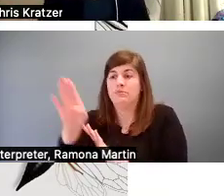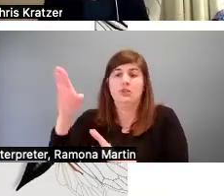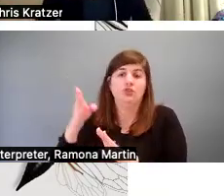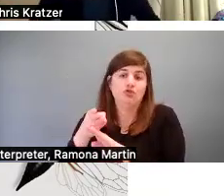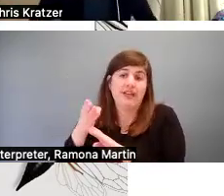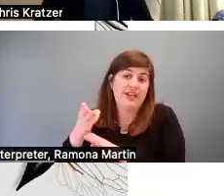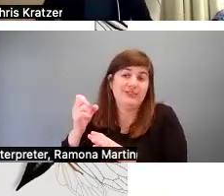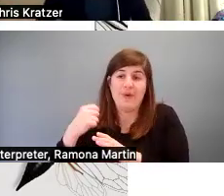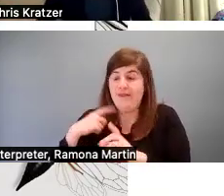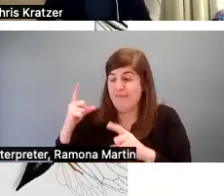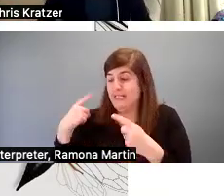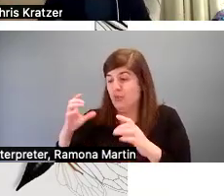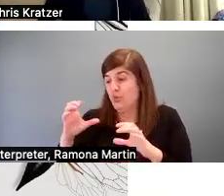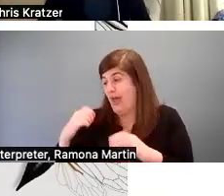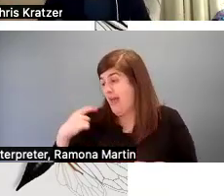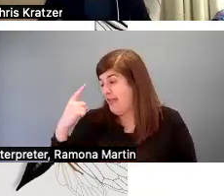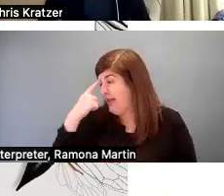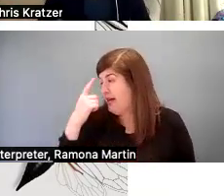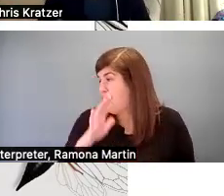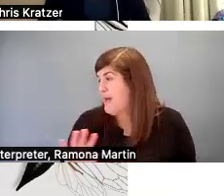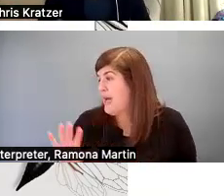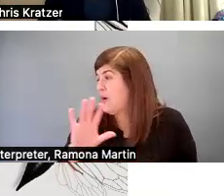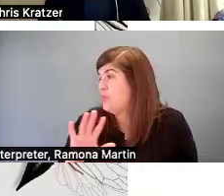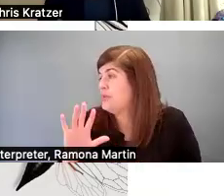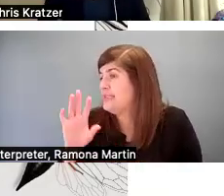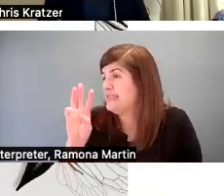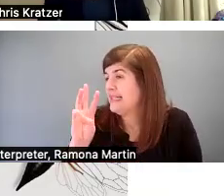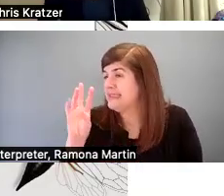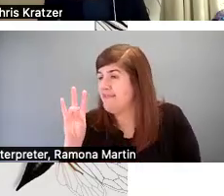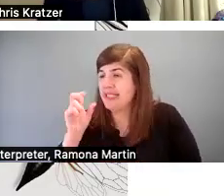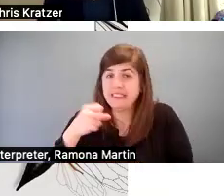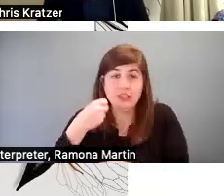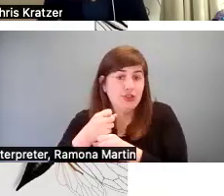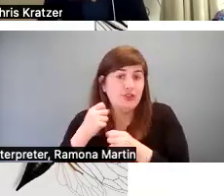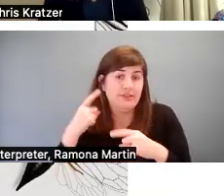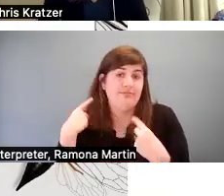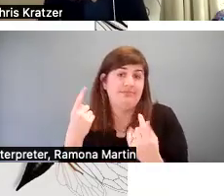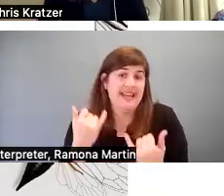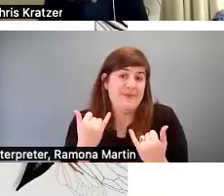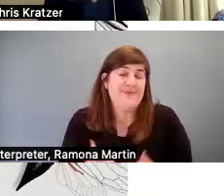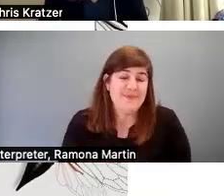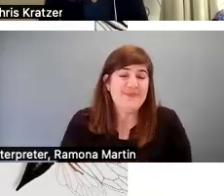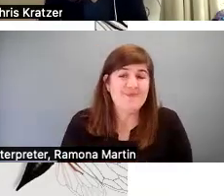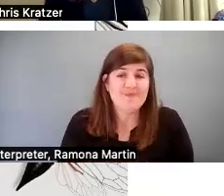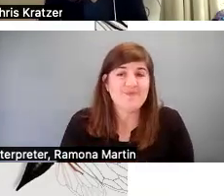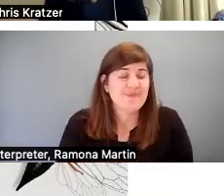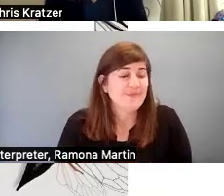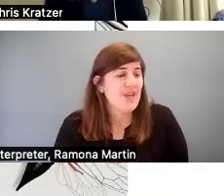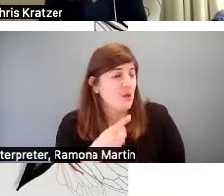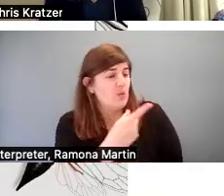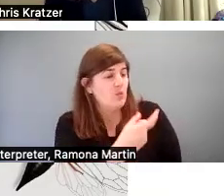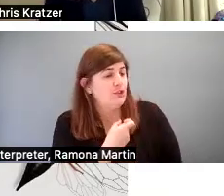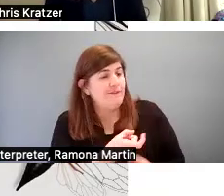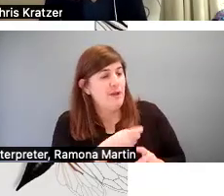into this. So I've been doing it, I believe, for about 6 or 7 years at this point. Nice. We got a question